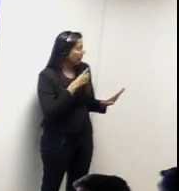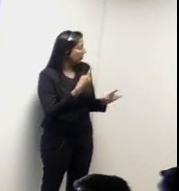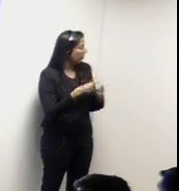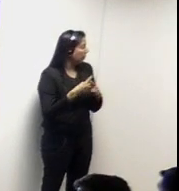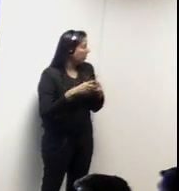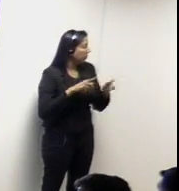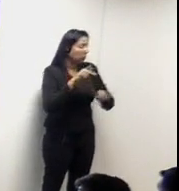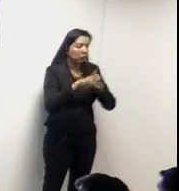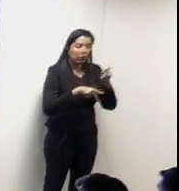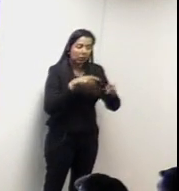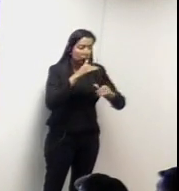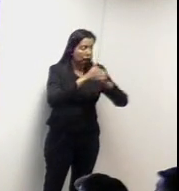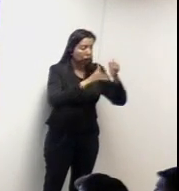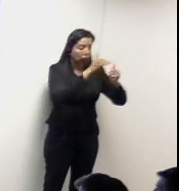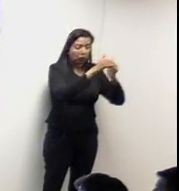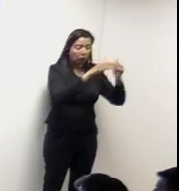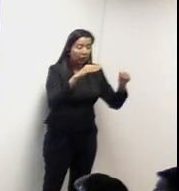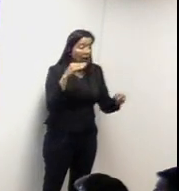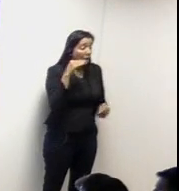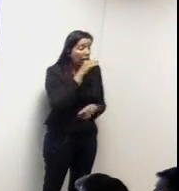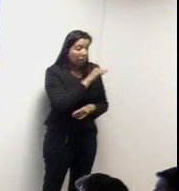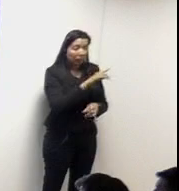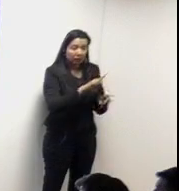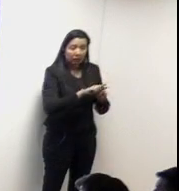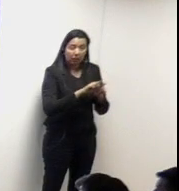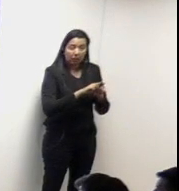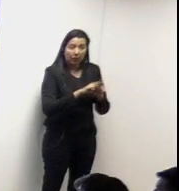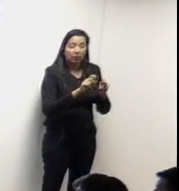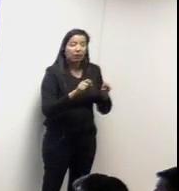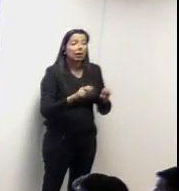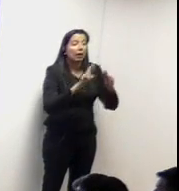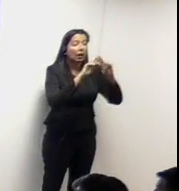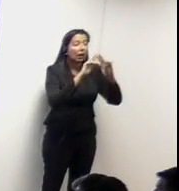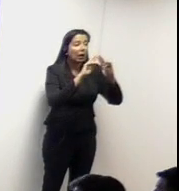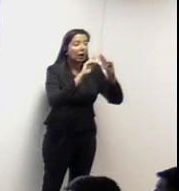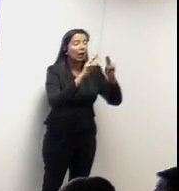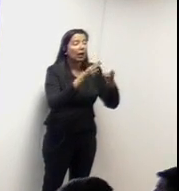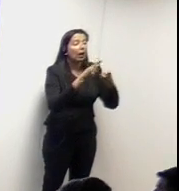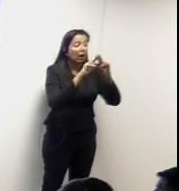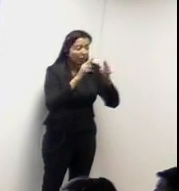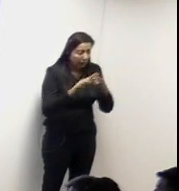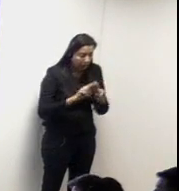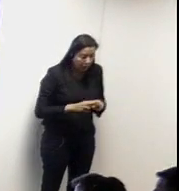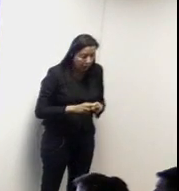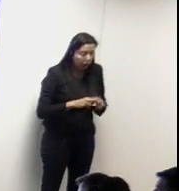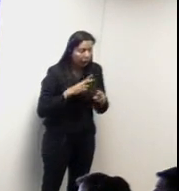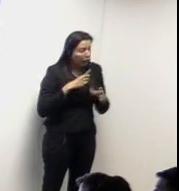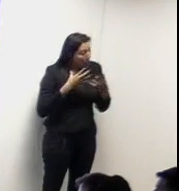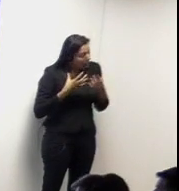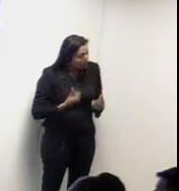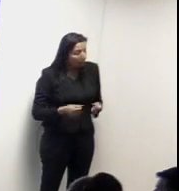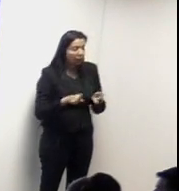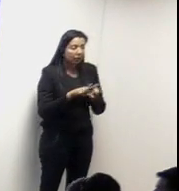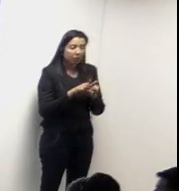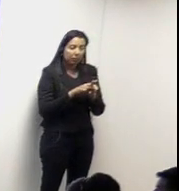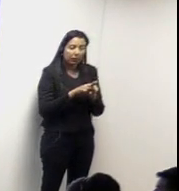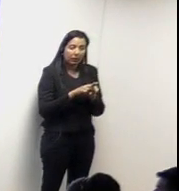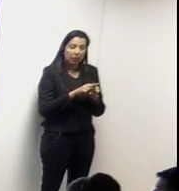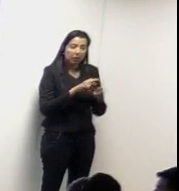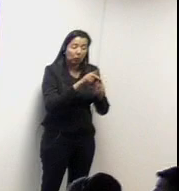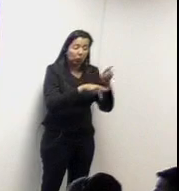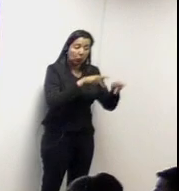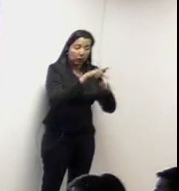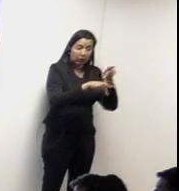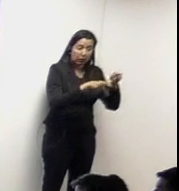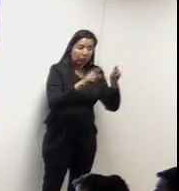fast and grows beyond the ability of the land to support that population because there's extra capacity sitting there that allows them to grow past